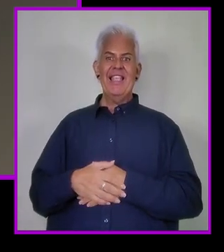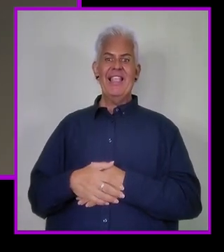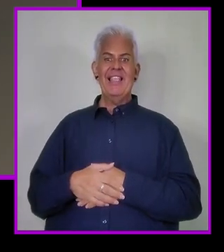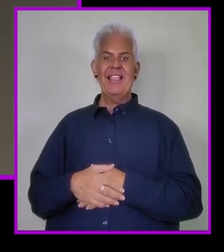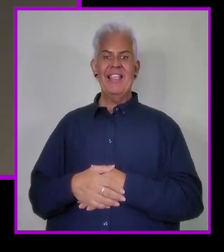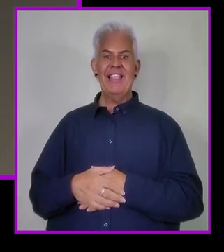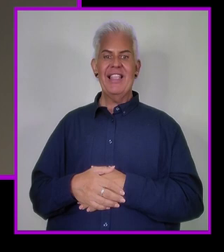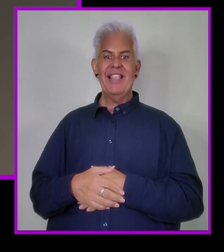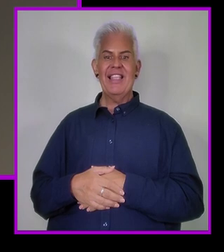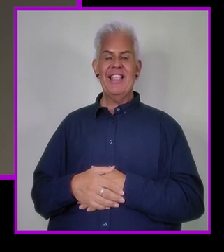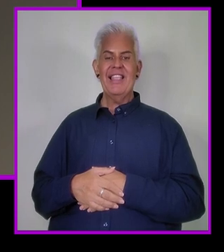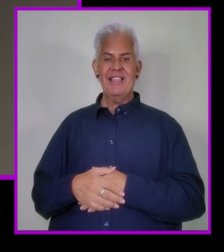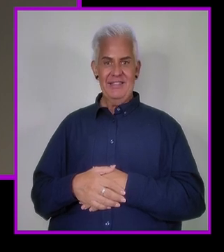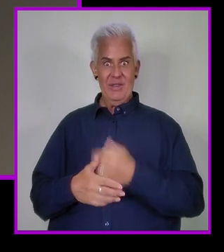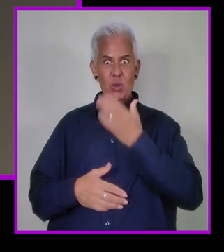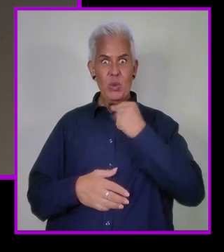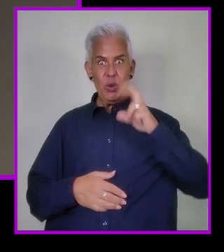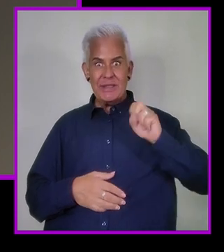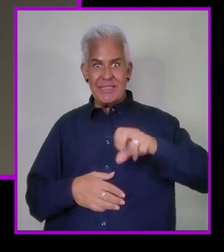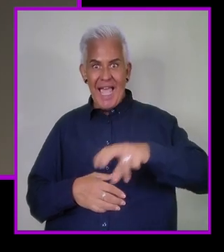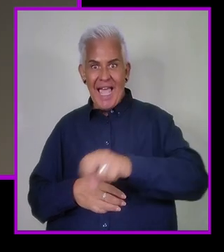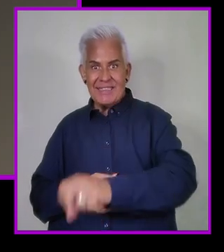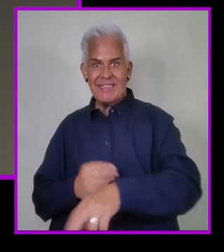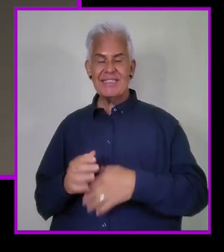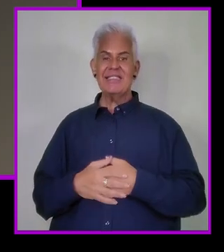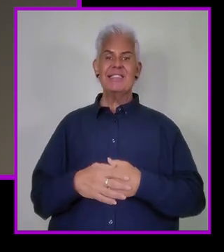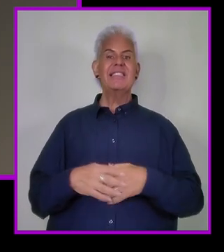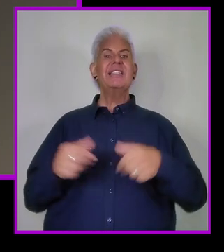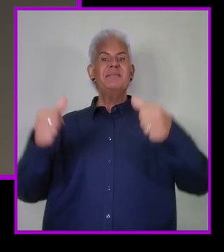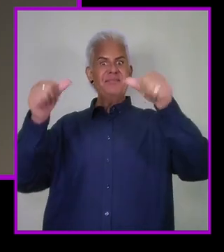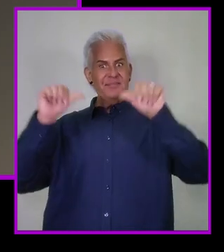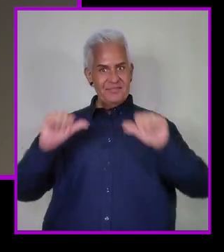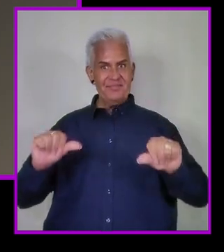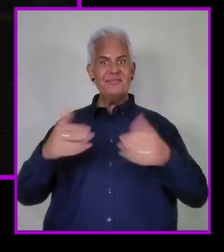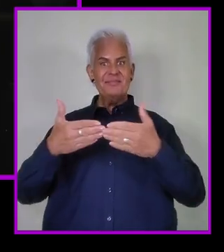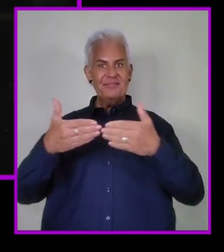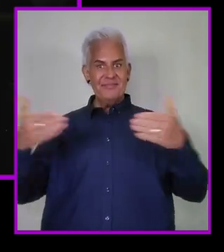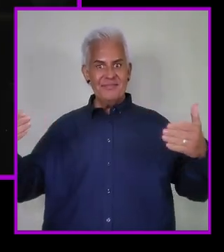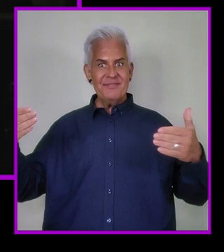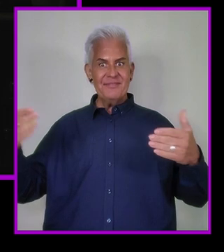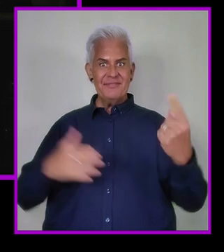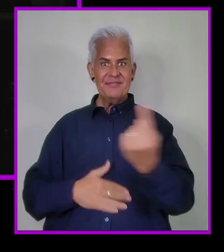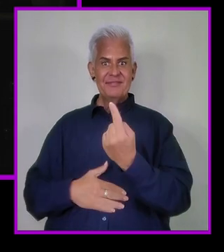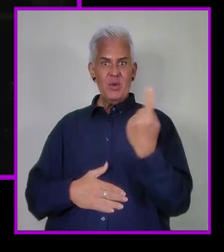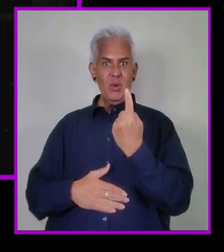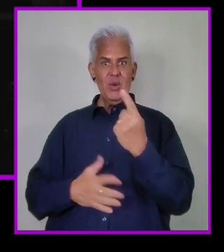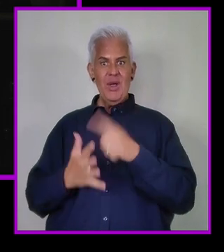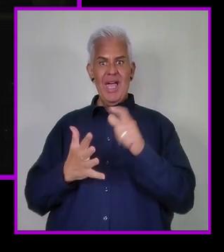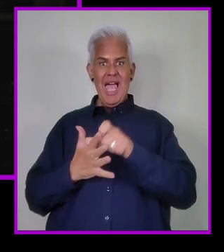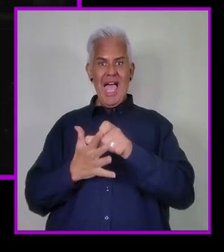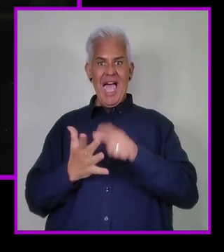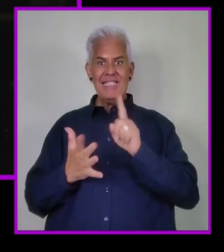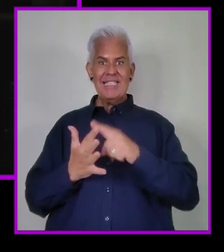down the stairs. Walk down the stairs. Yeah. And we stopped at the next floor and the doors came open. Who was it this time but Eddie Redmayne? I